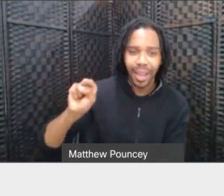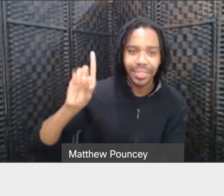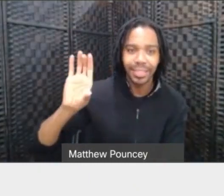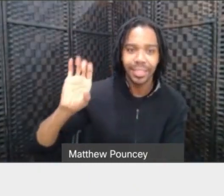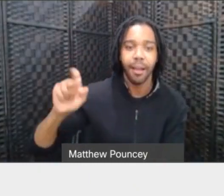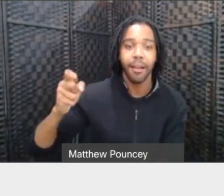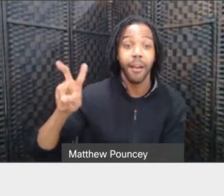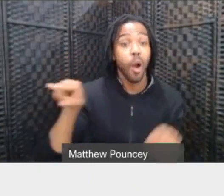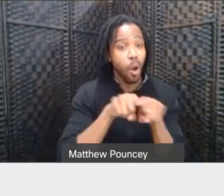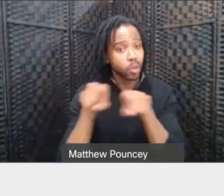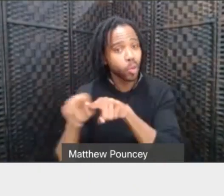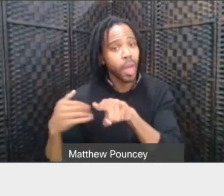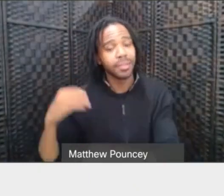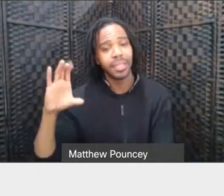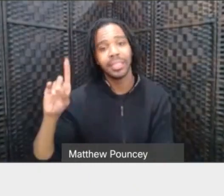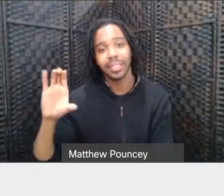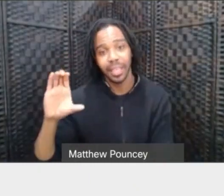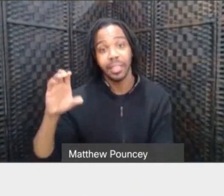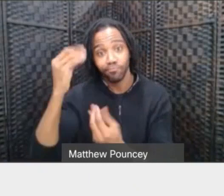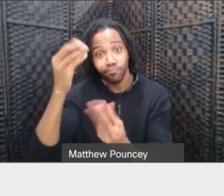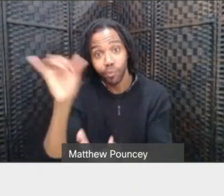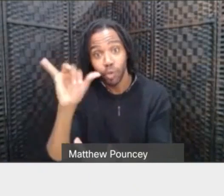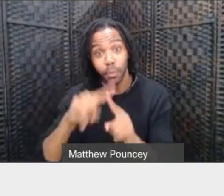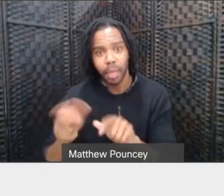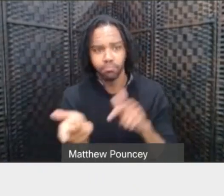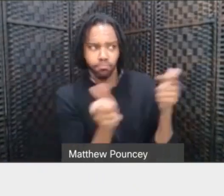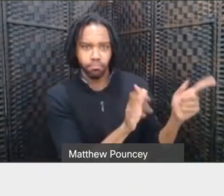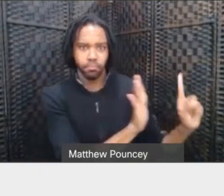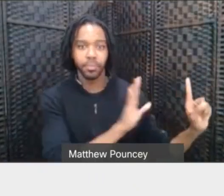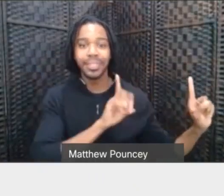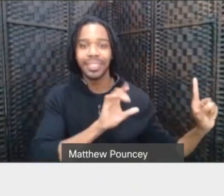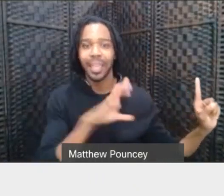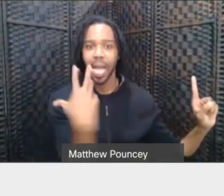But if DC Health can comment on this.